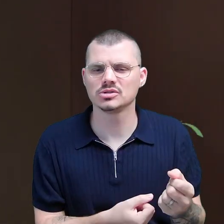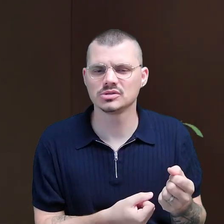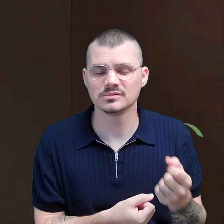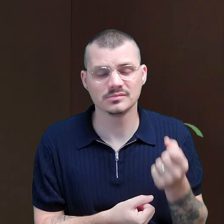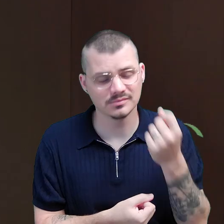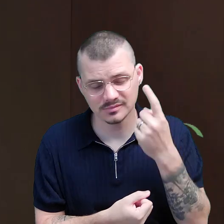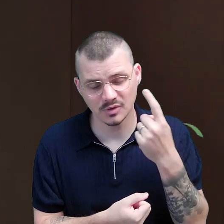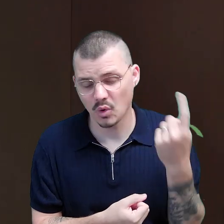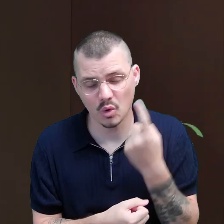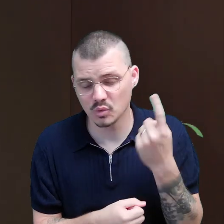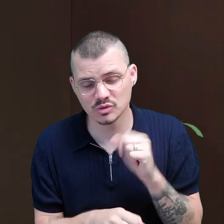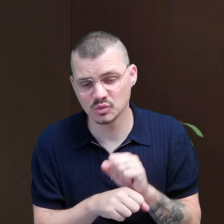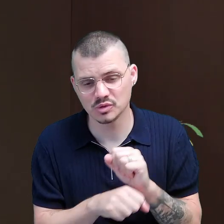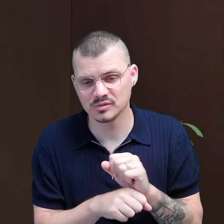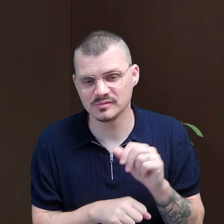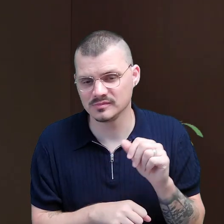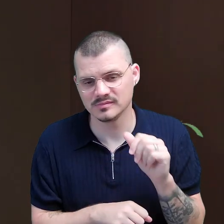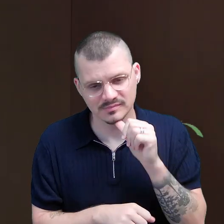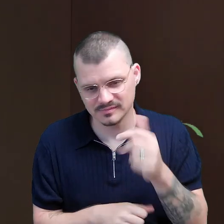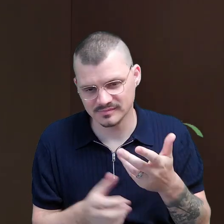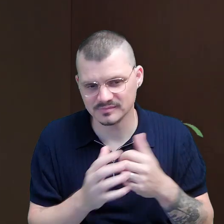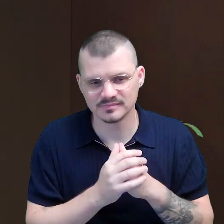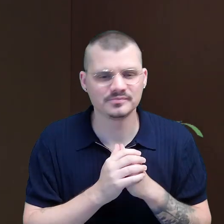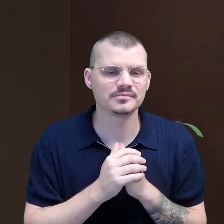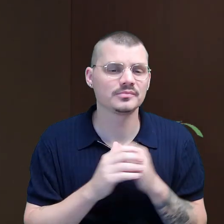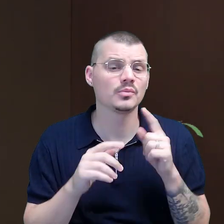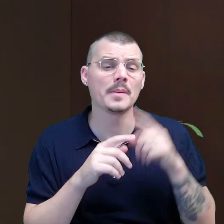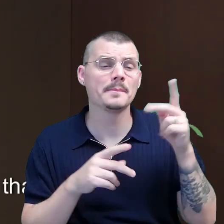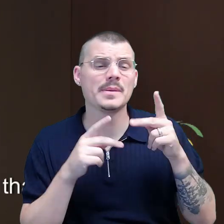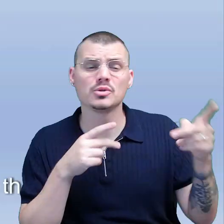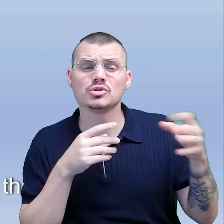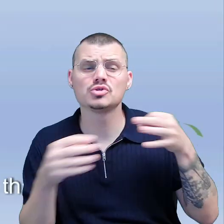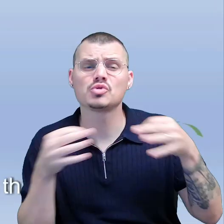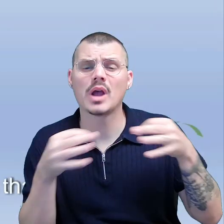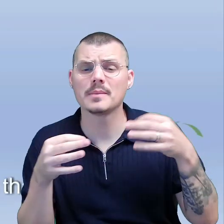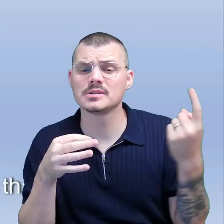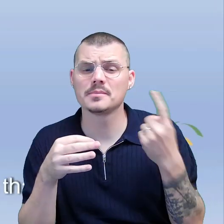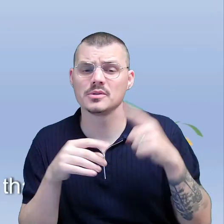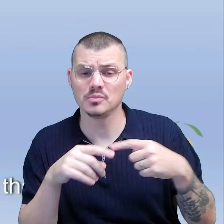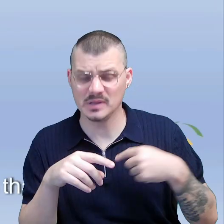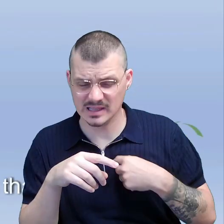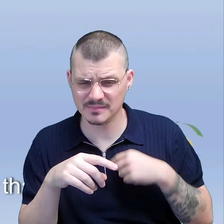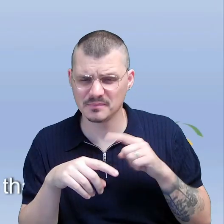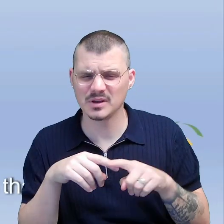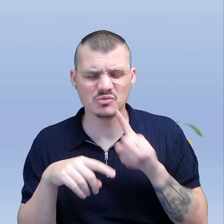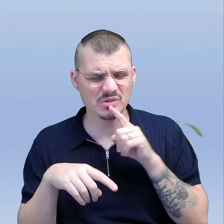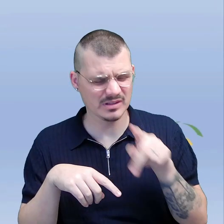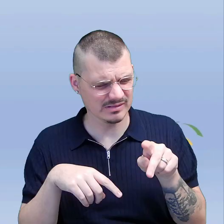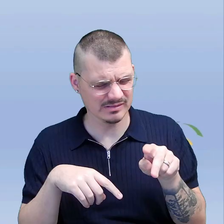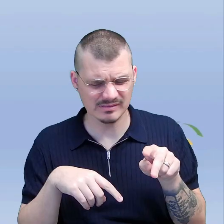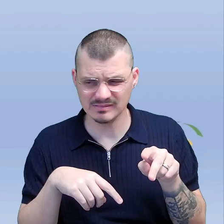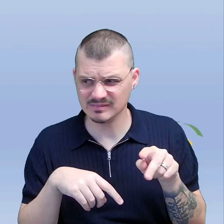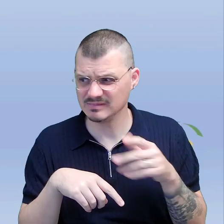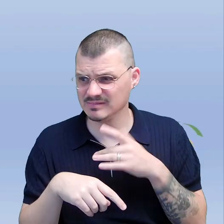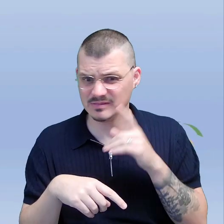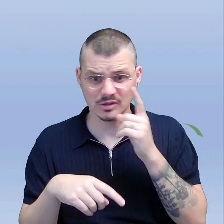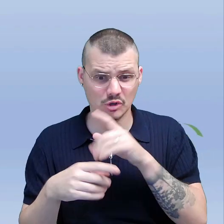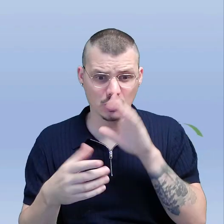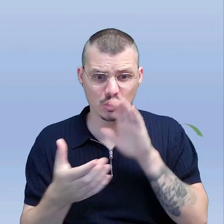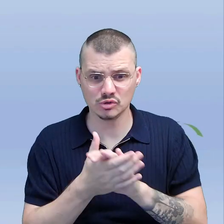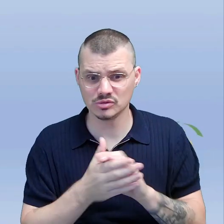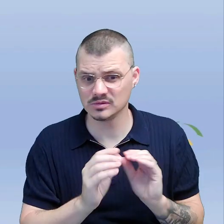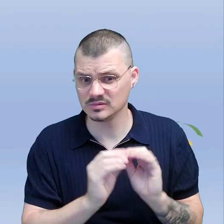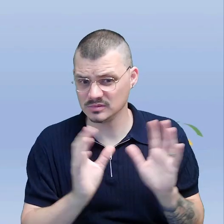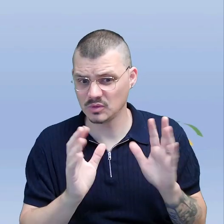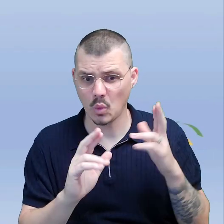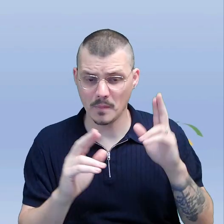trusting, although it doesn't always work, of course. When people describe something to me that sounds just flat